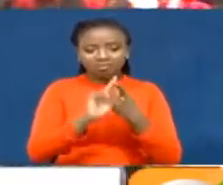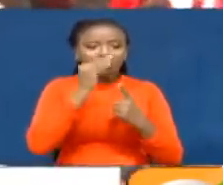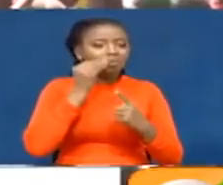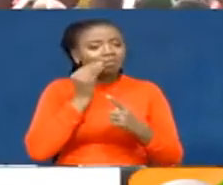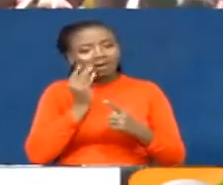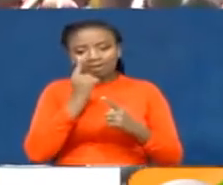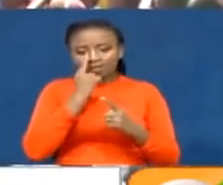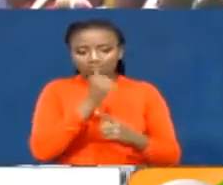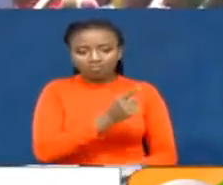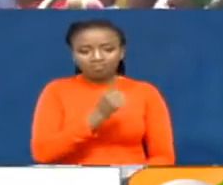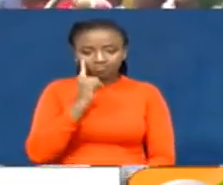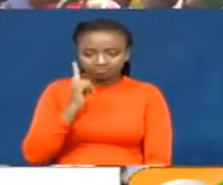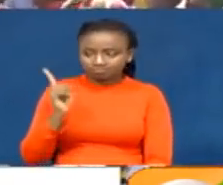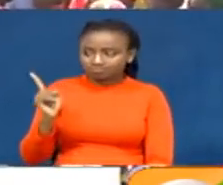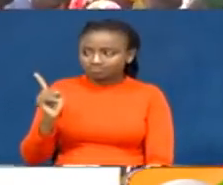for Paranya.